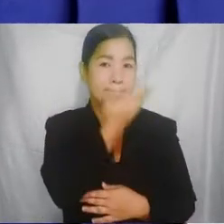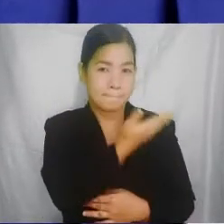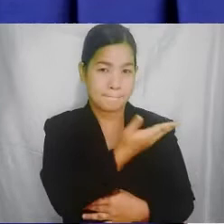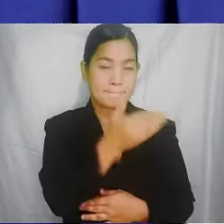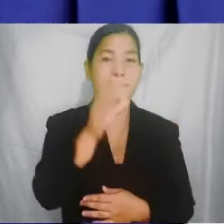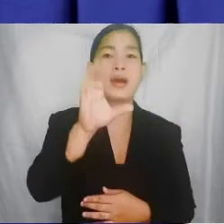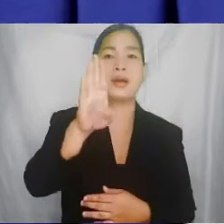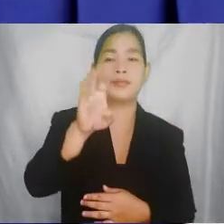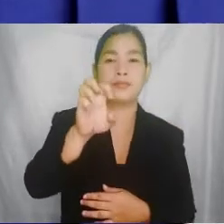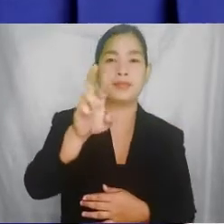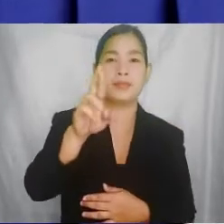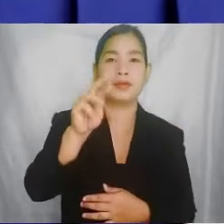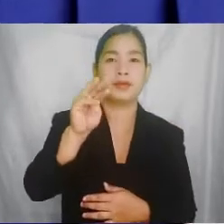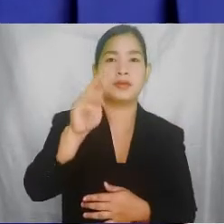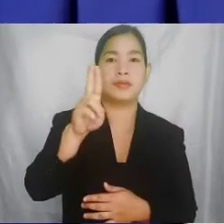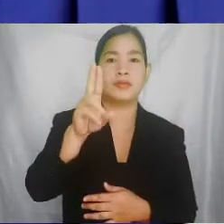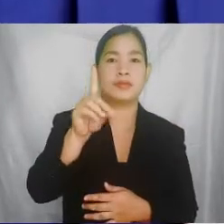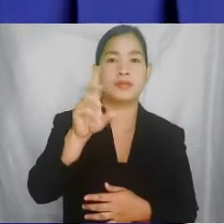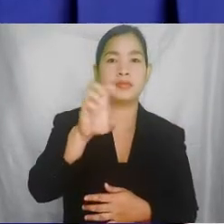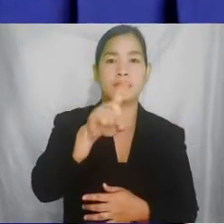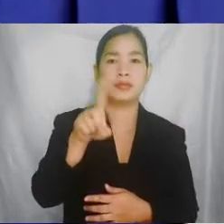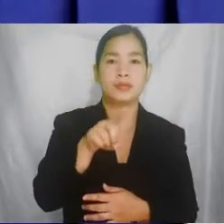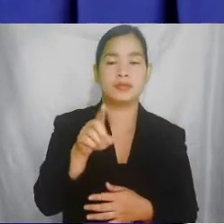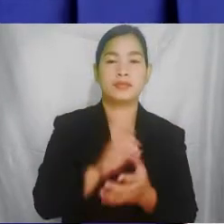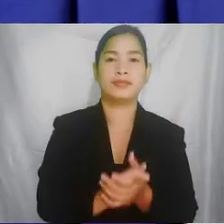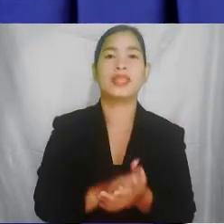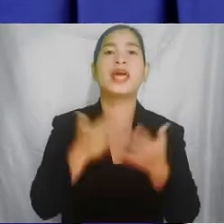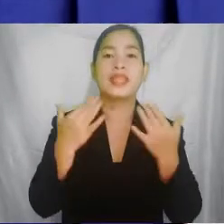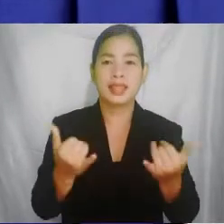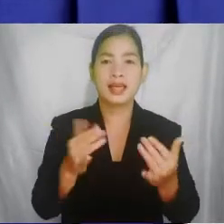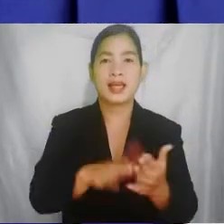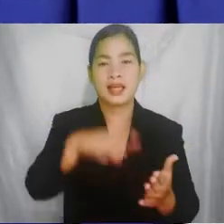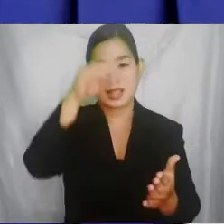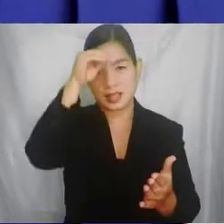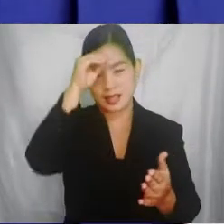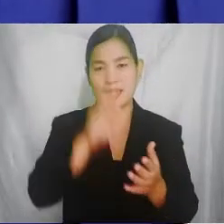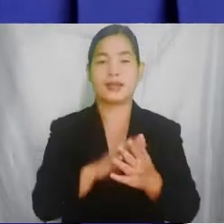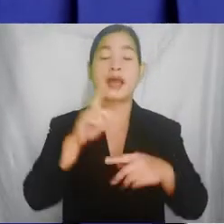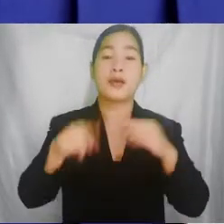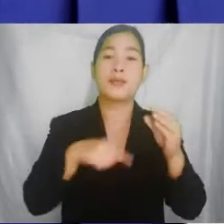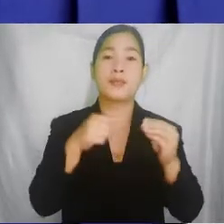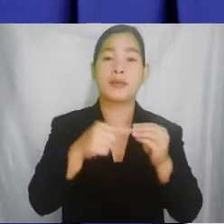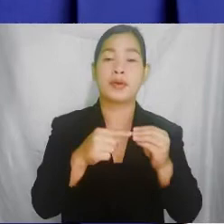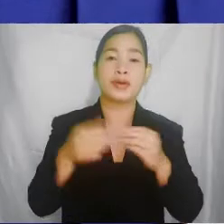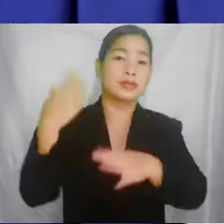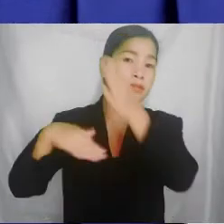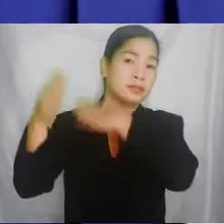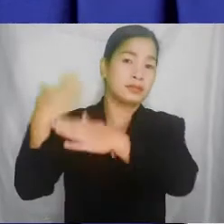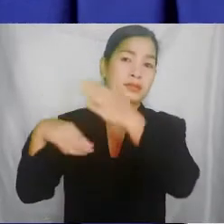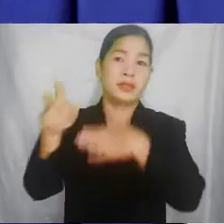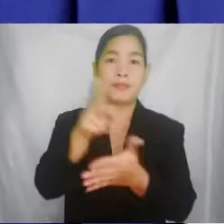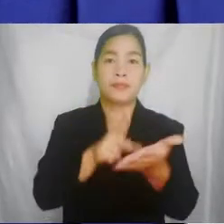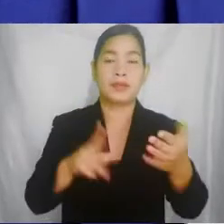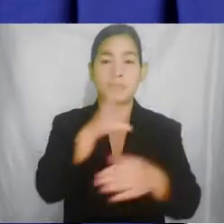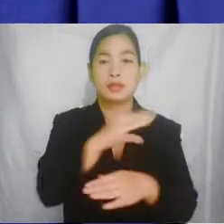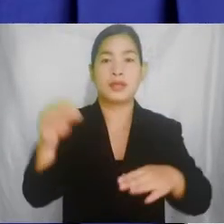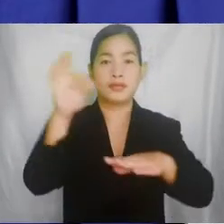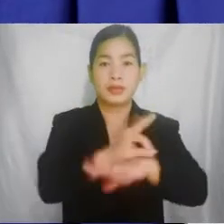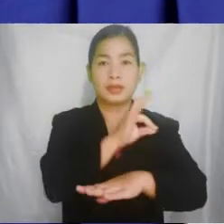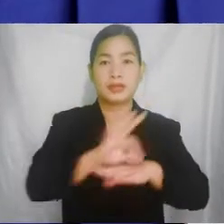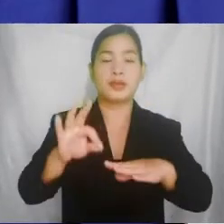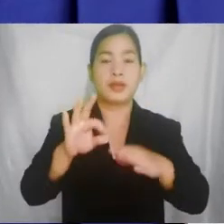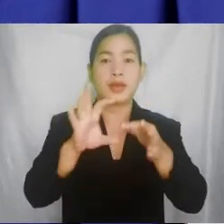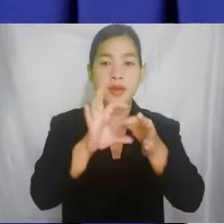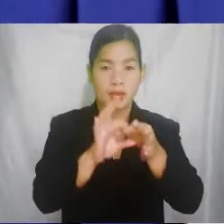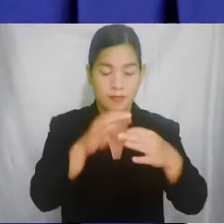May Sanco Bermudez. Today, you will be learning about the history, parts, and functions of a